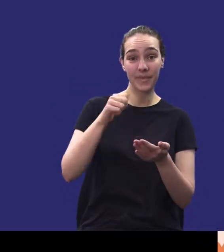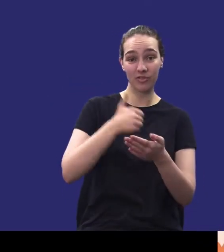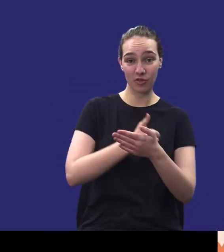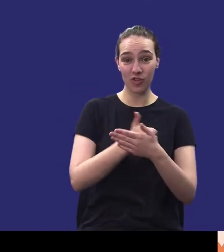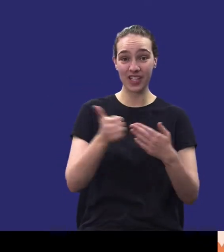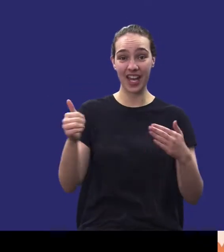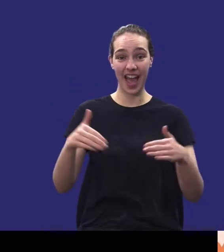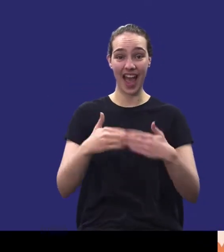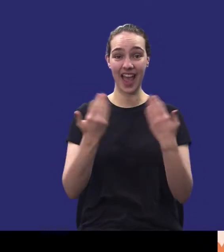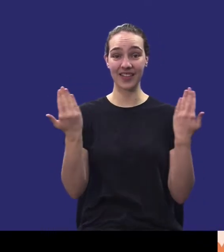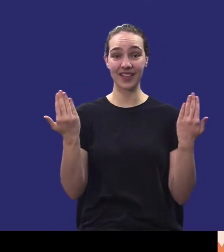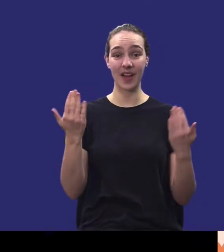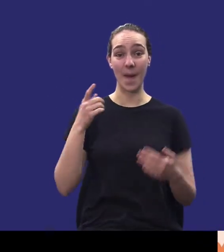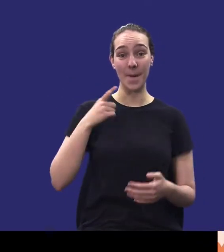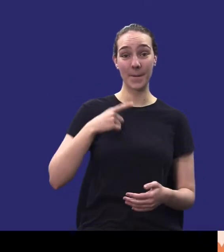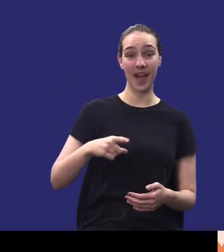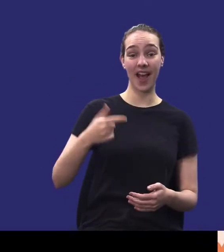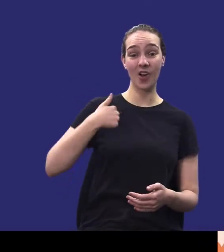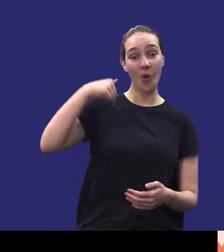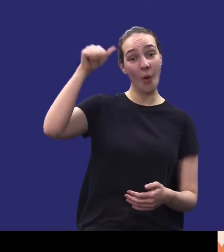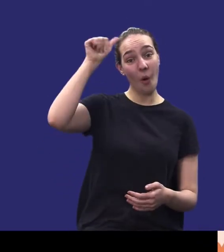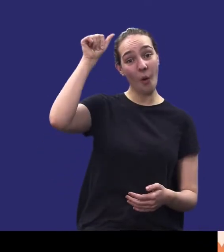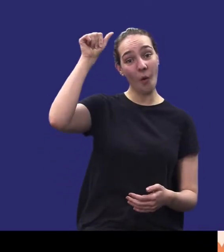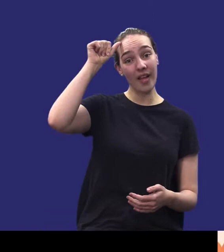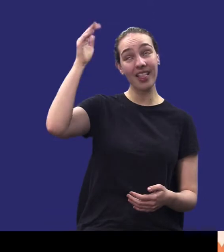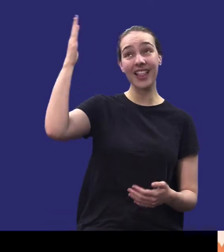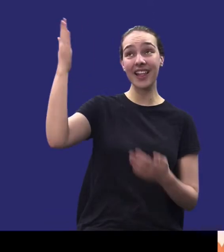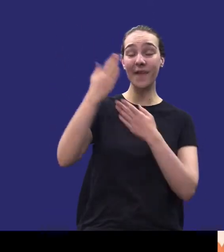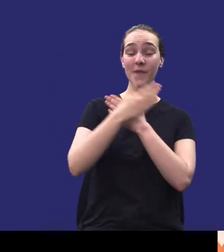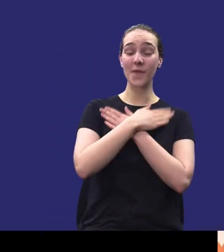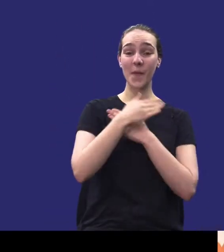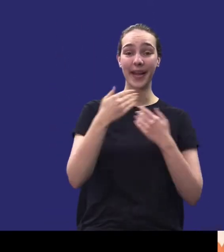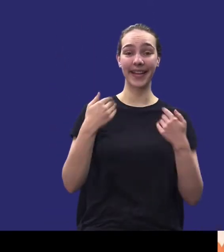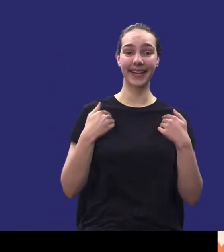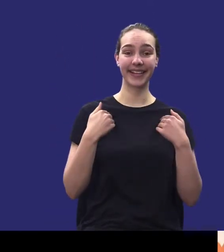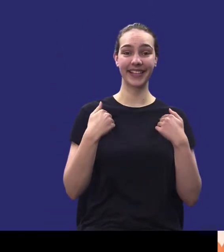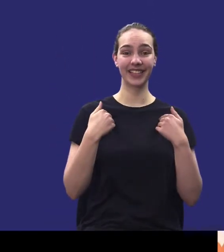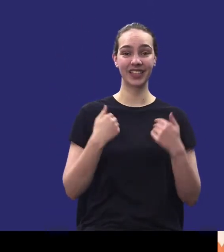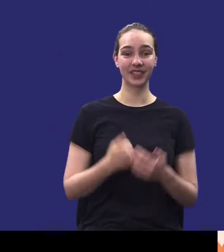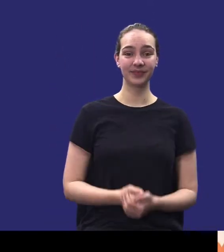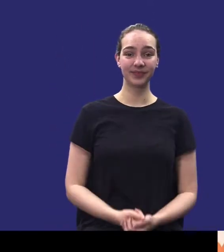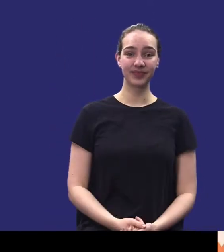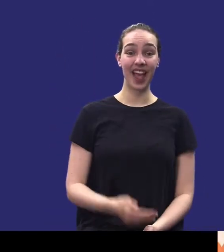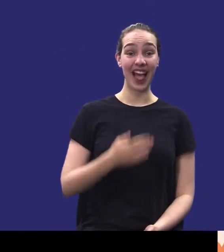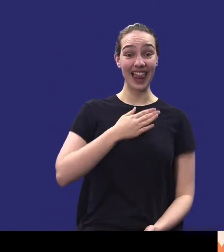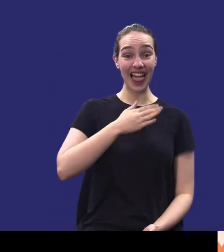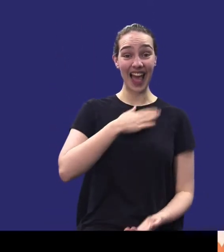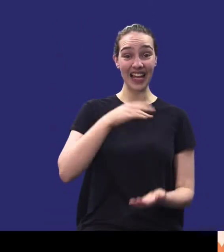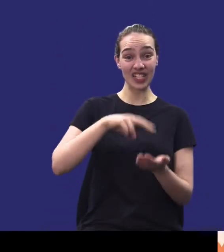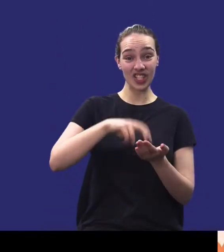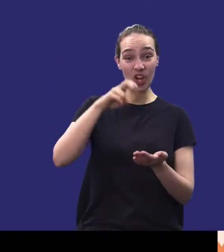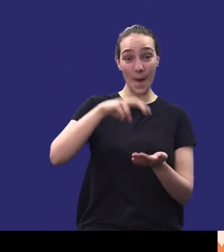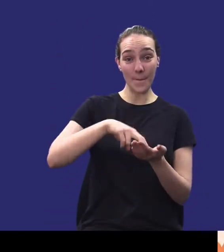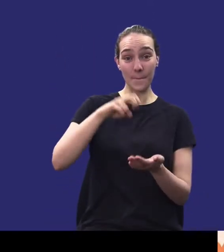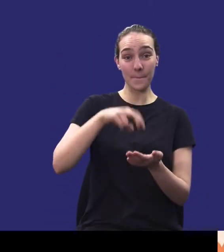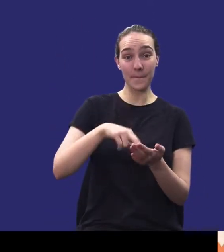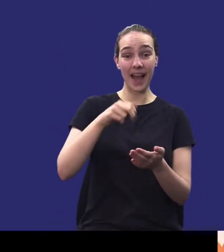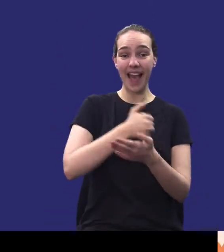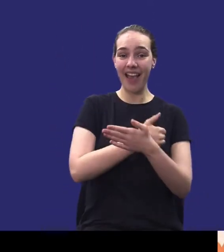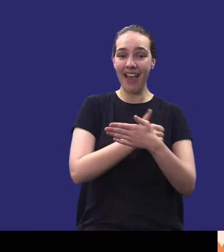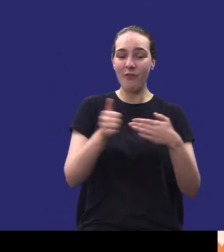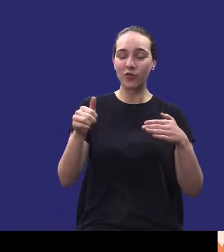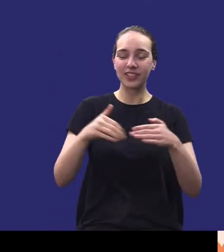jump every day because I know he loves me. I like to jump